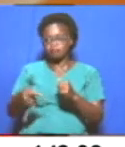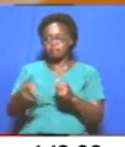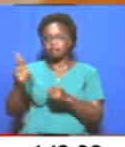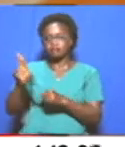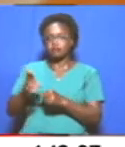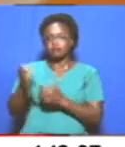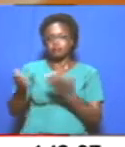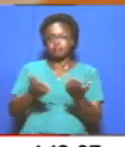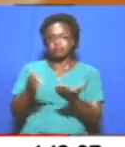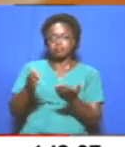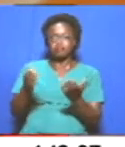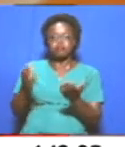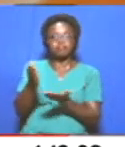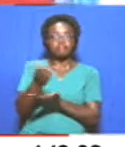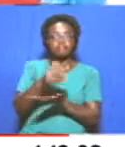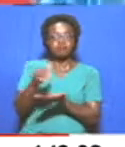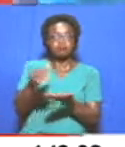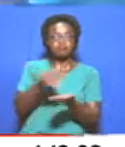Business Complex.